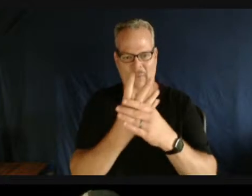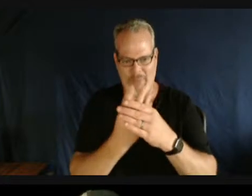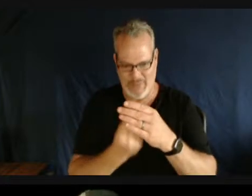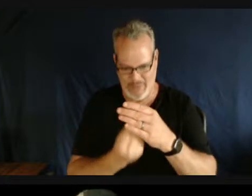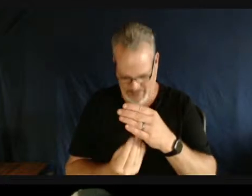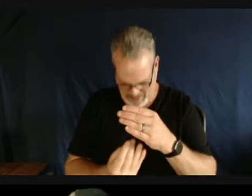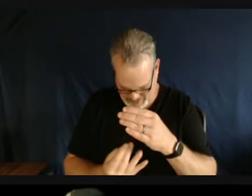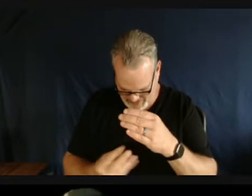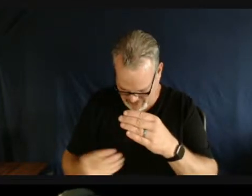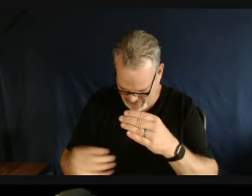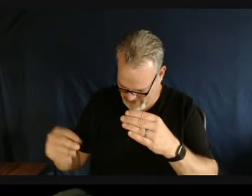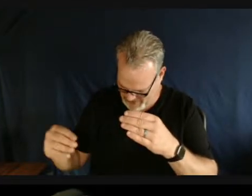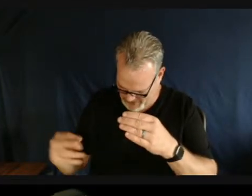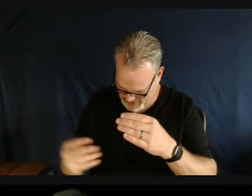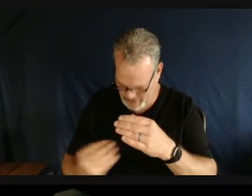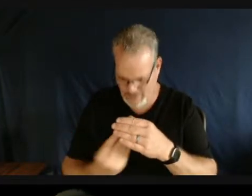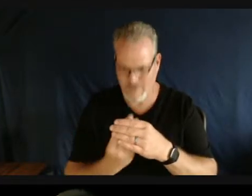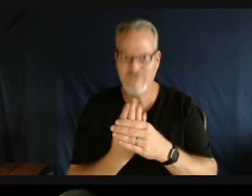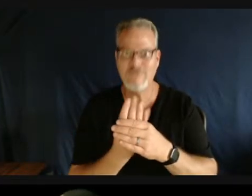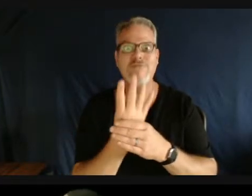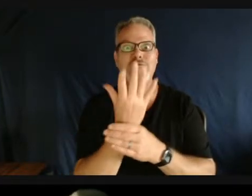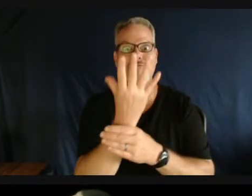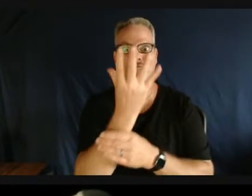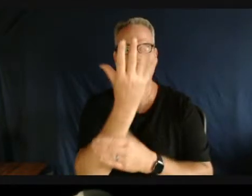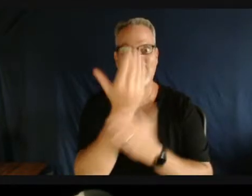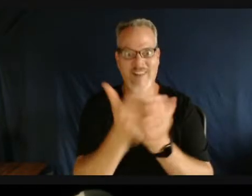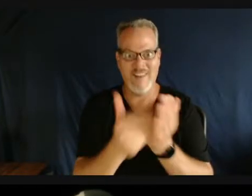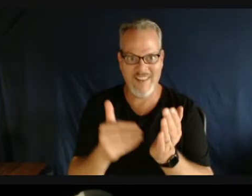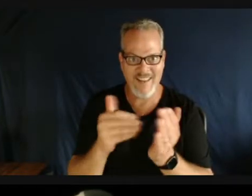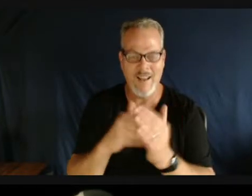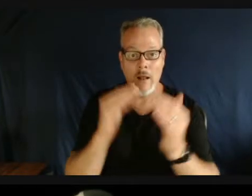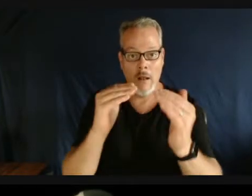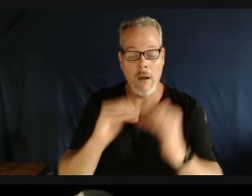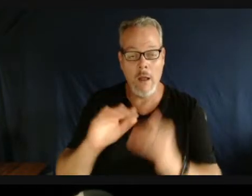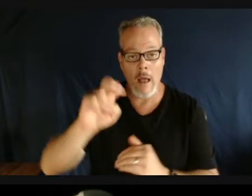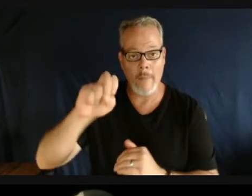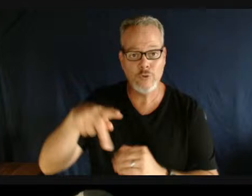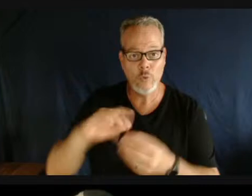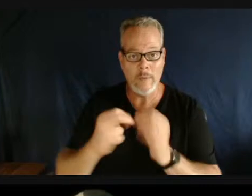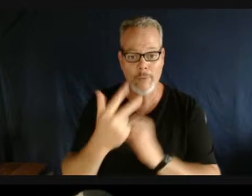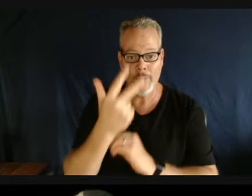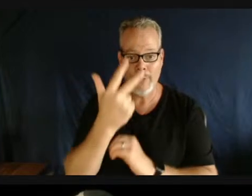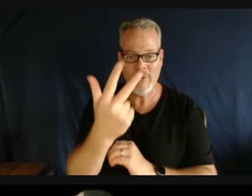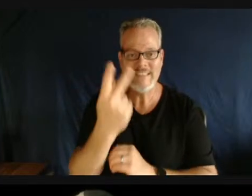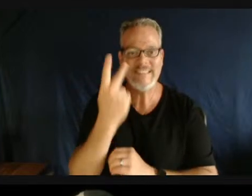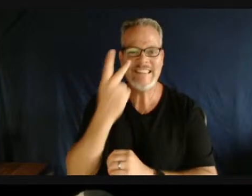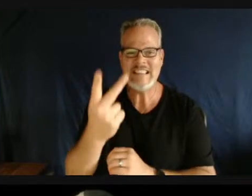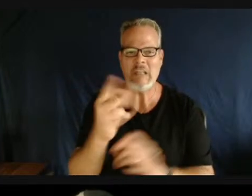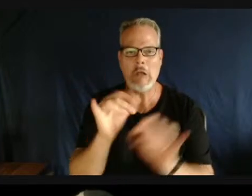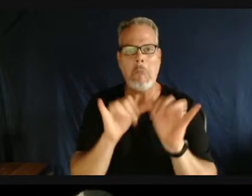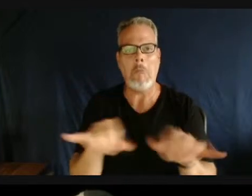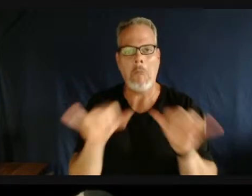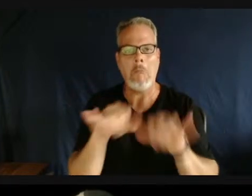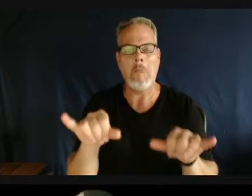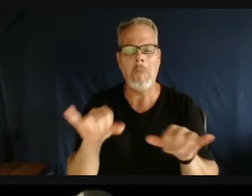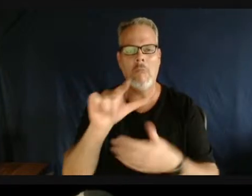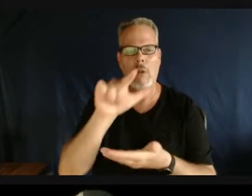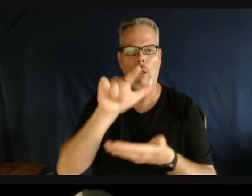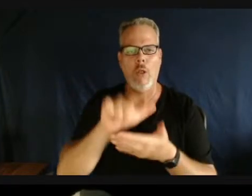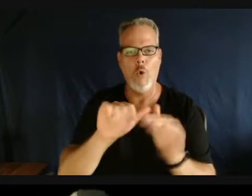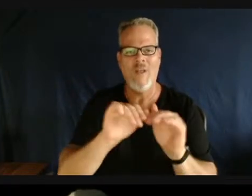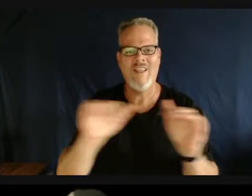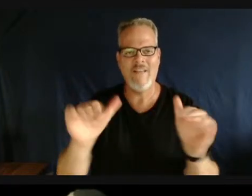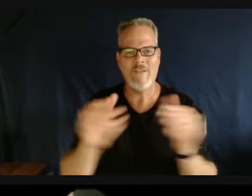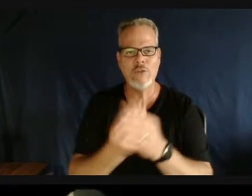again. And episode 3 was that more typical, like the low-level continuous eruption we've seen from previous summit eruptions